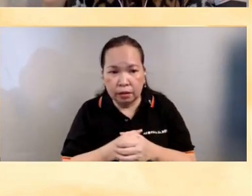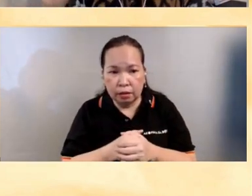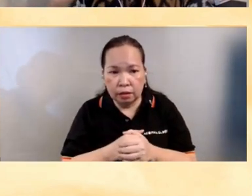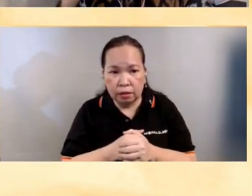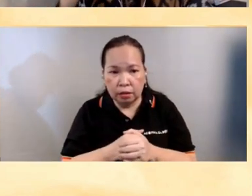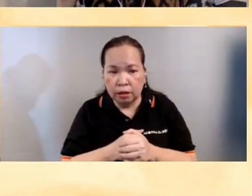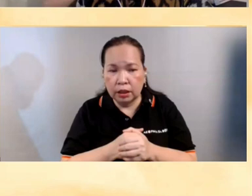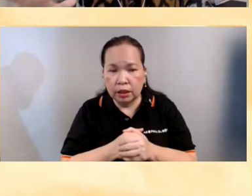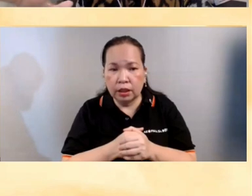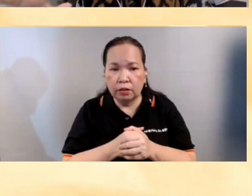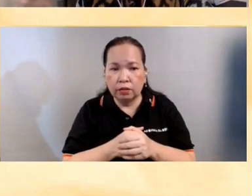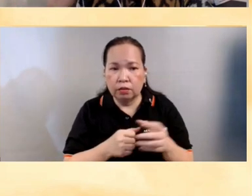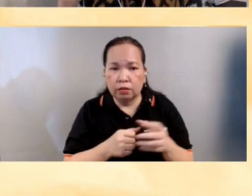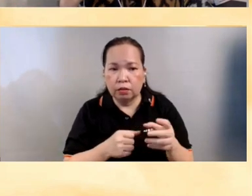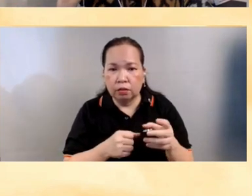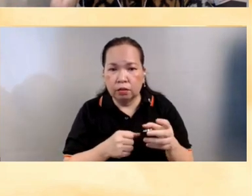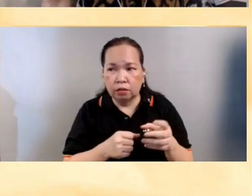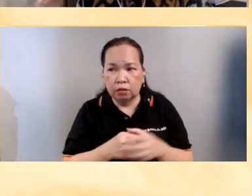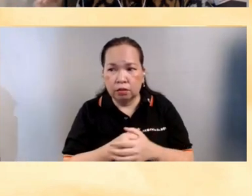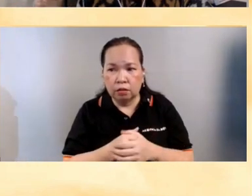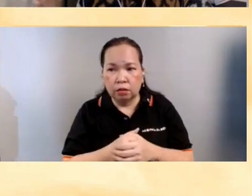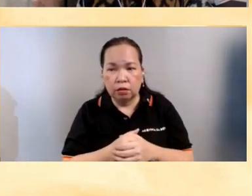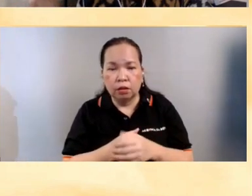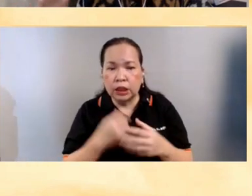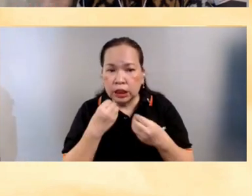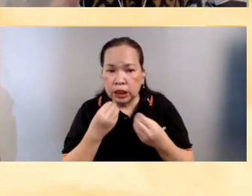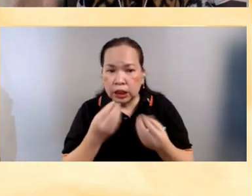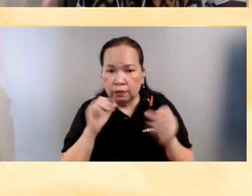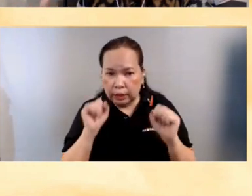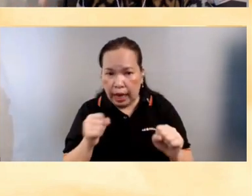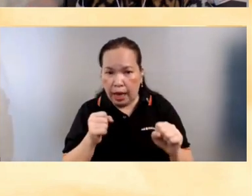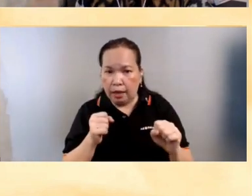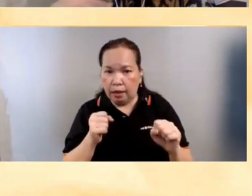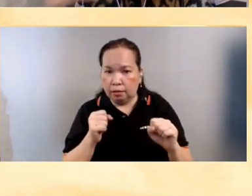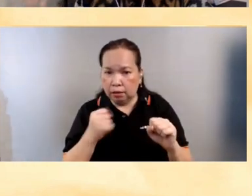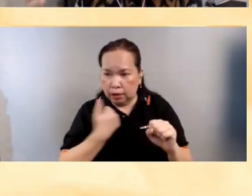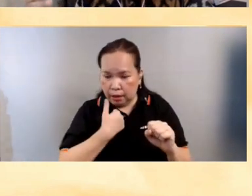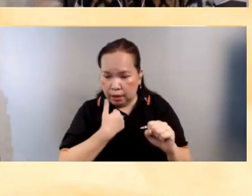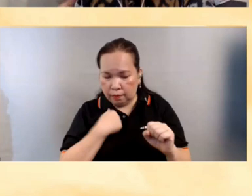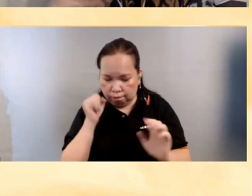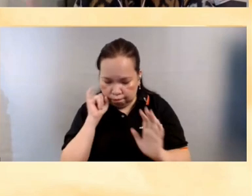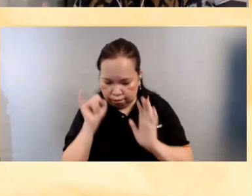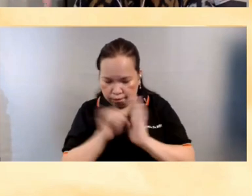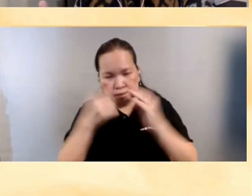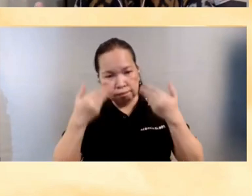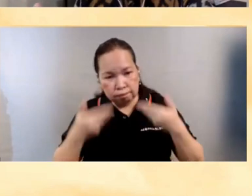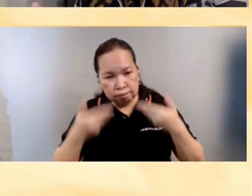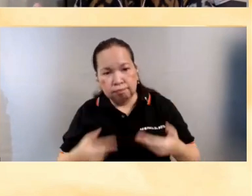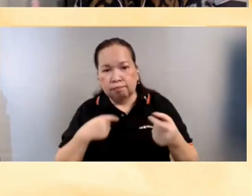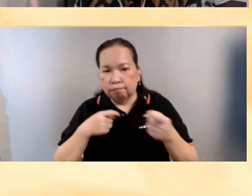addresses regulatory capacity, relational capacity, and sense of self. So in